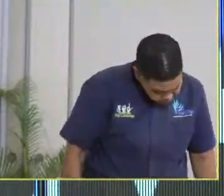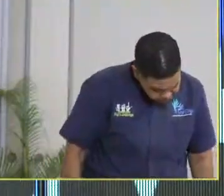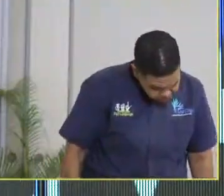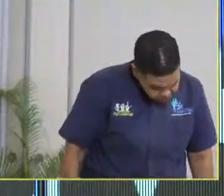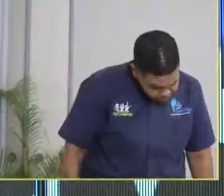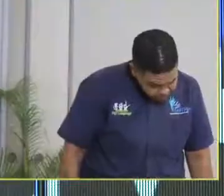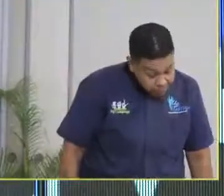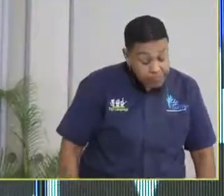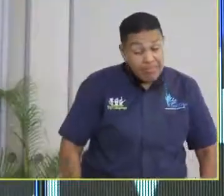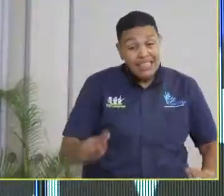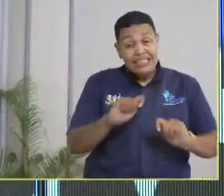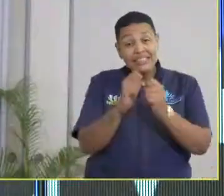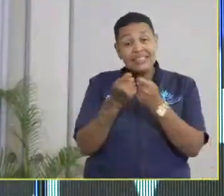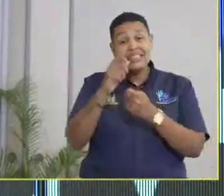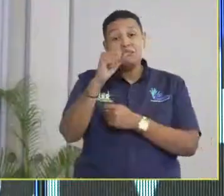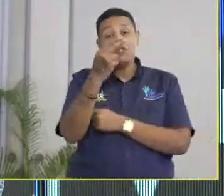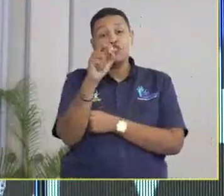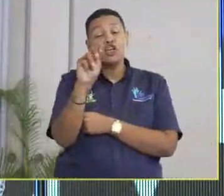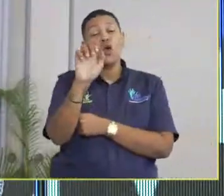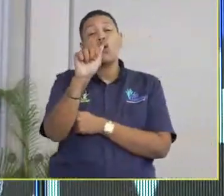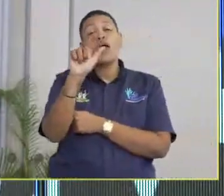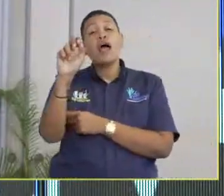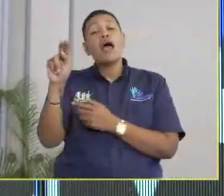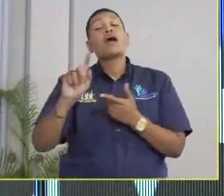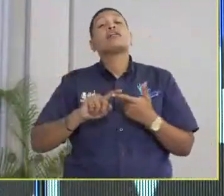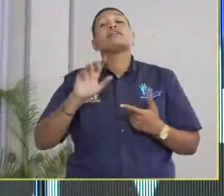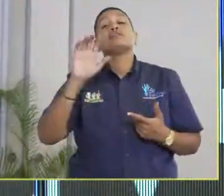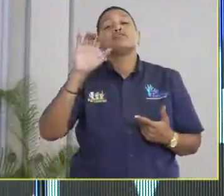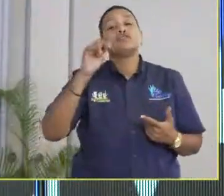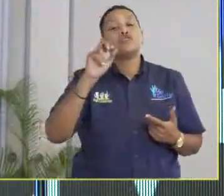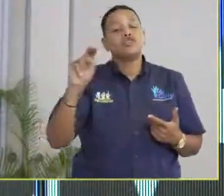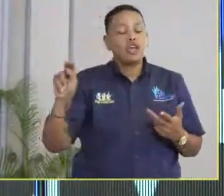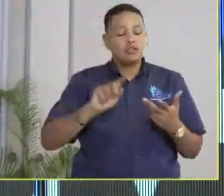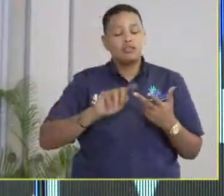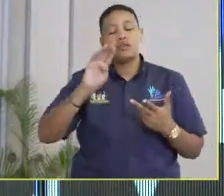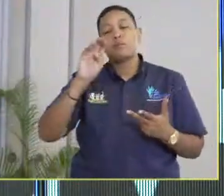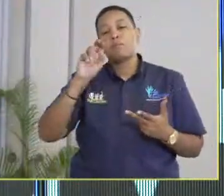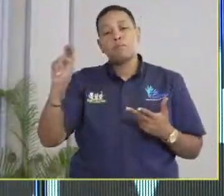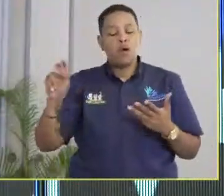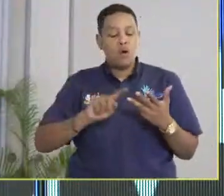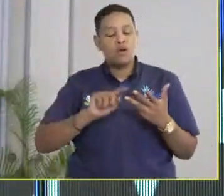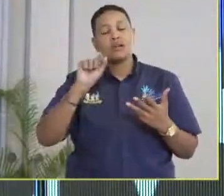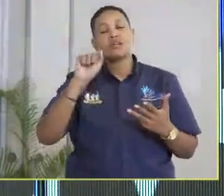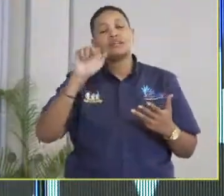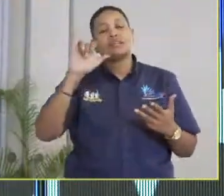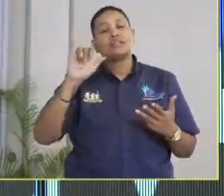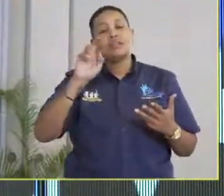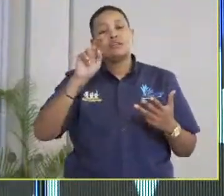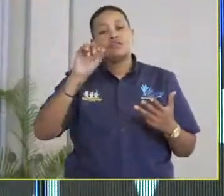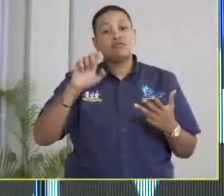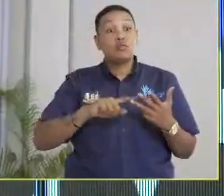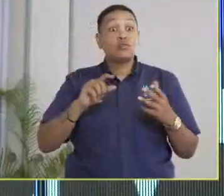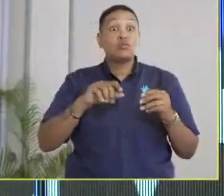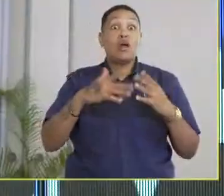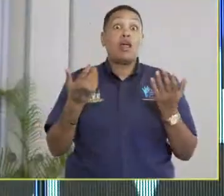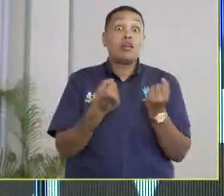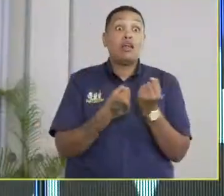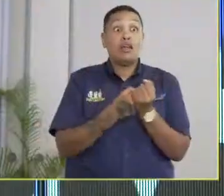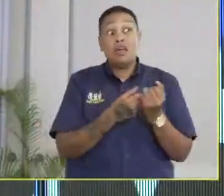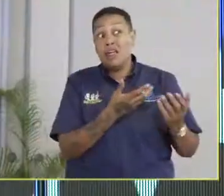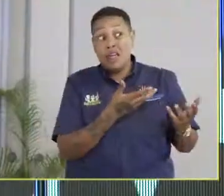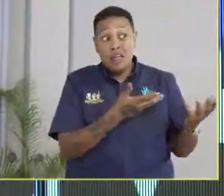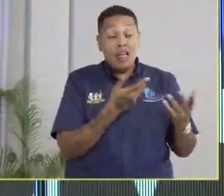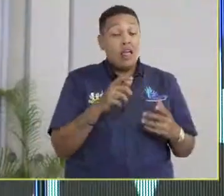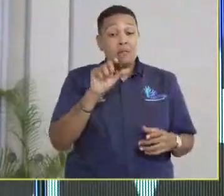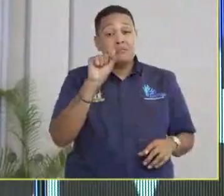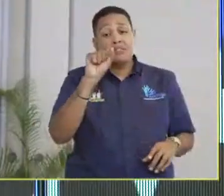Sharon Allen, Melissa Johnson, Marcel Brown, and Stacy Rose. Stacy Rose did a lot of hand-holding because we